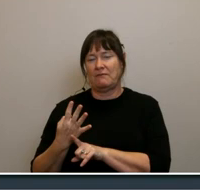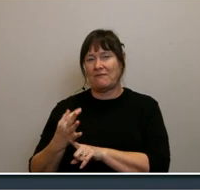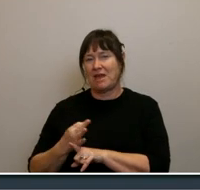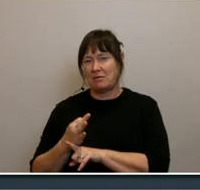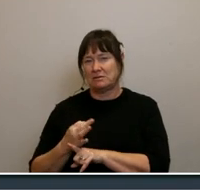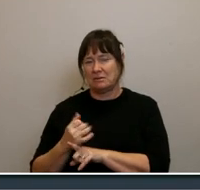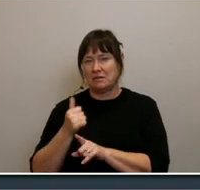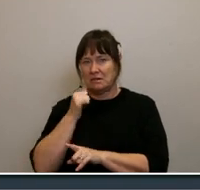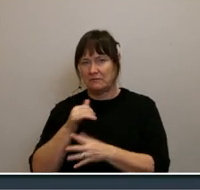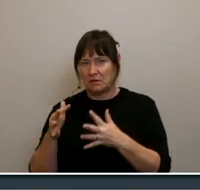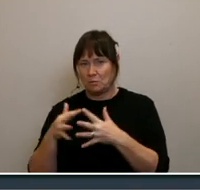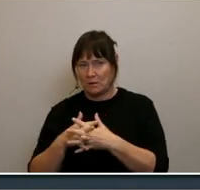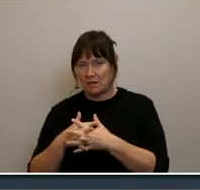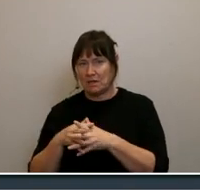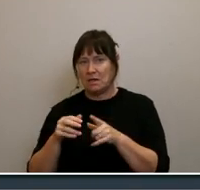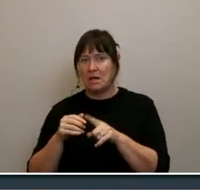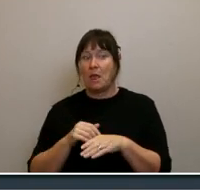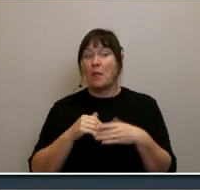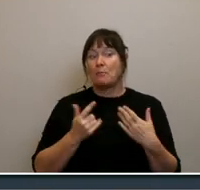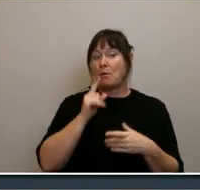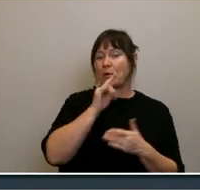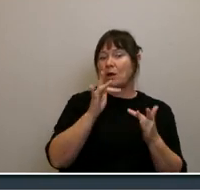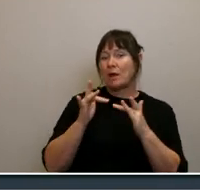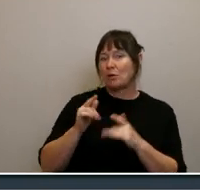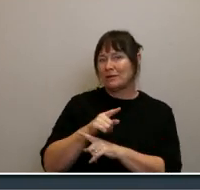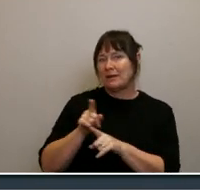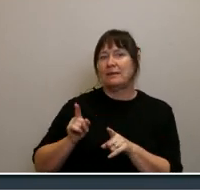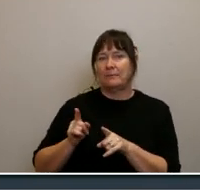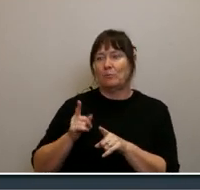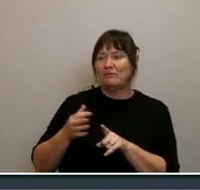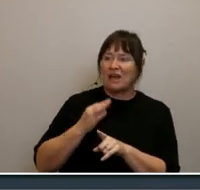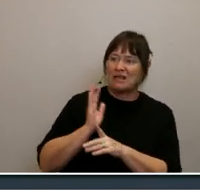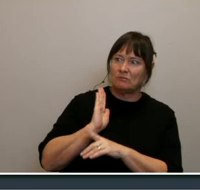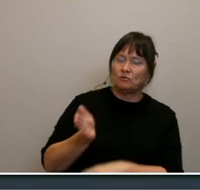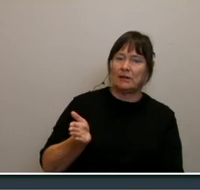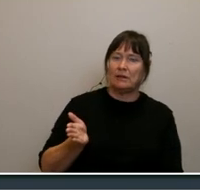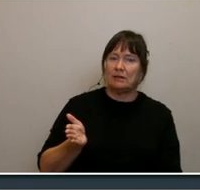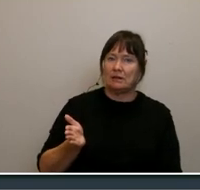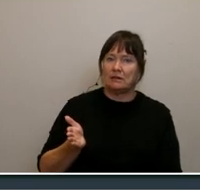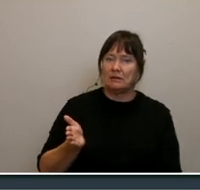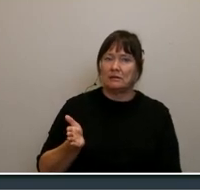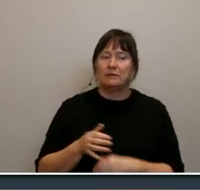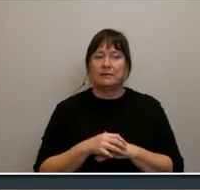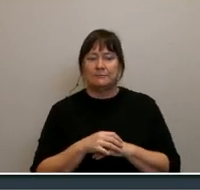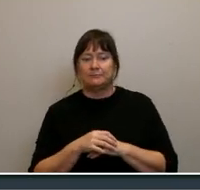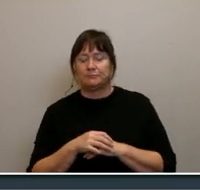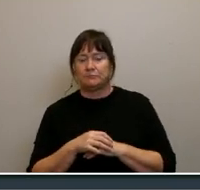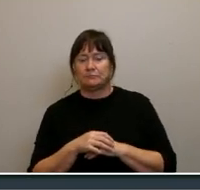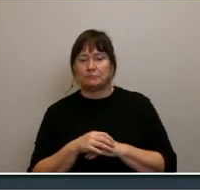not have access to the security guards' contact details unless they ask the security guards directly. They